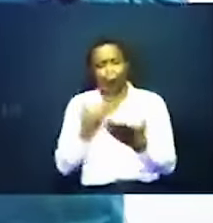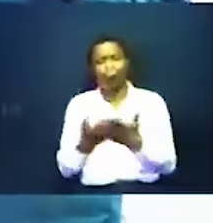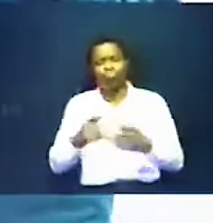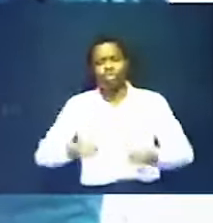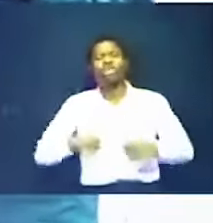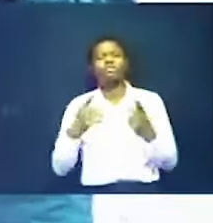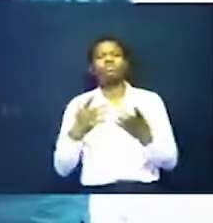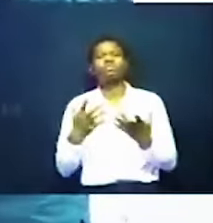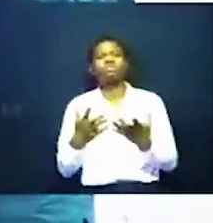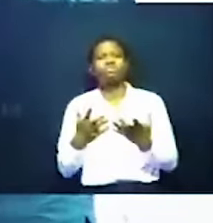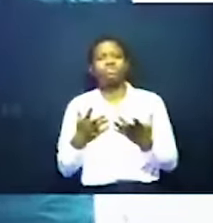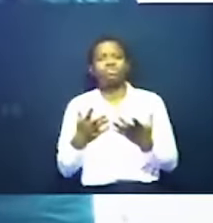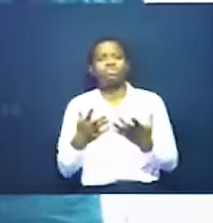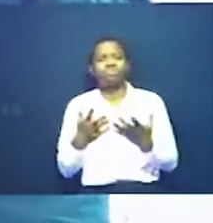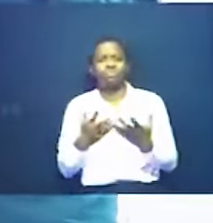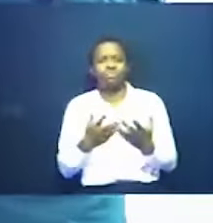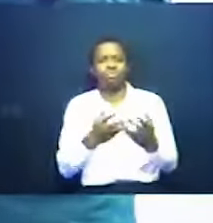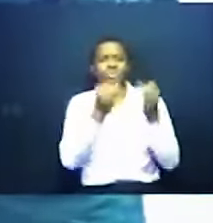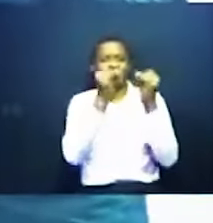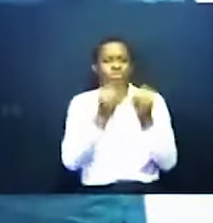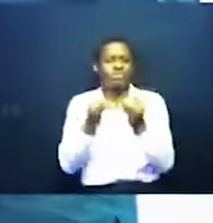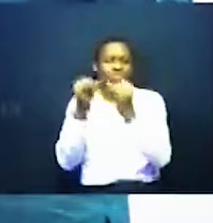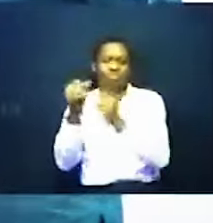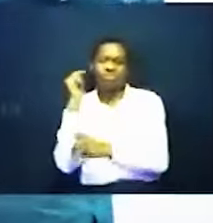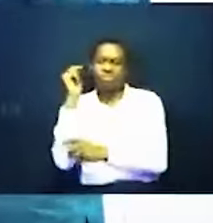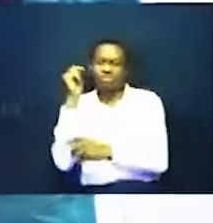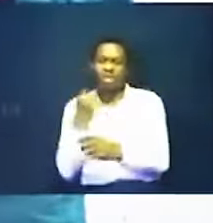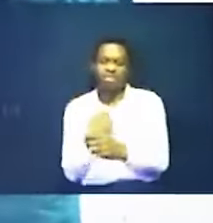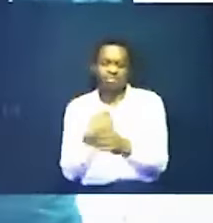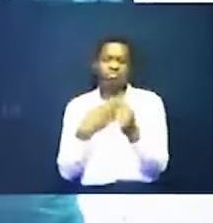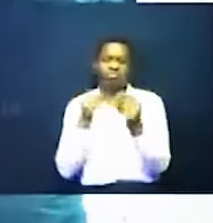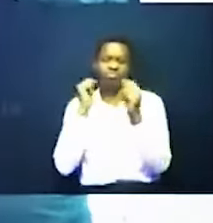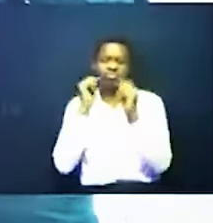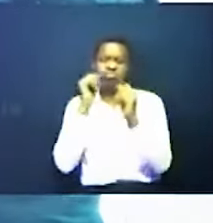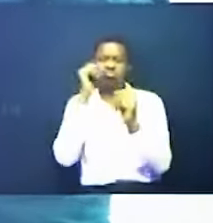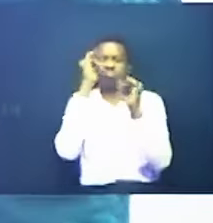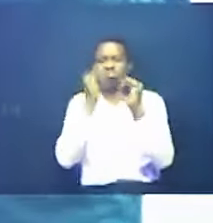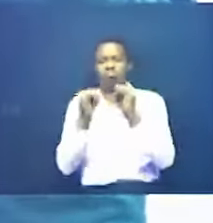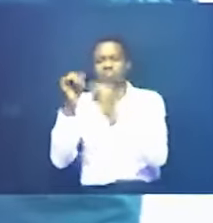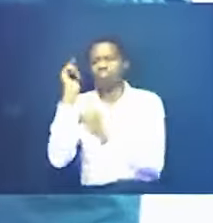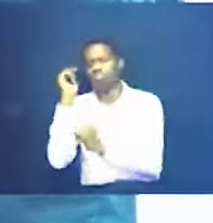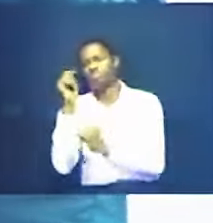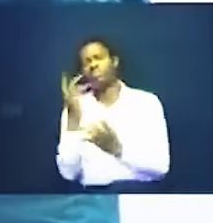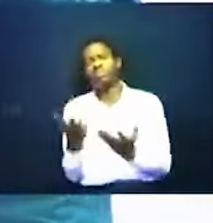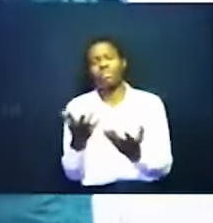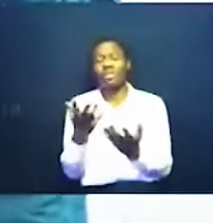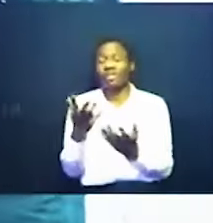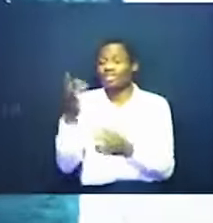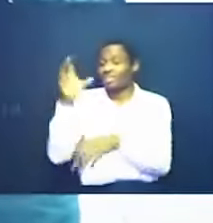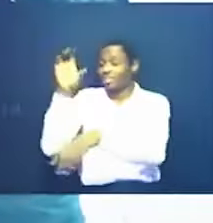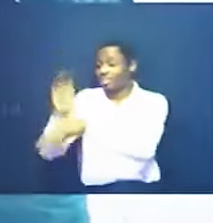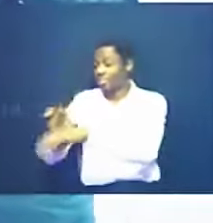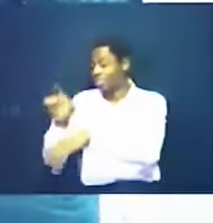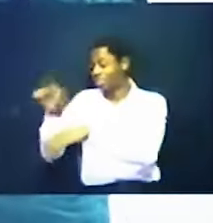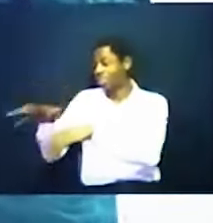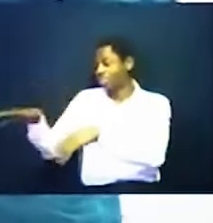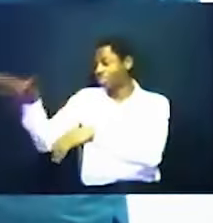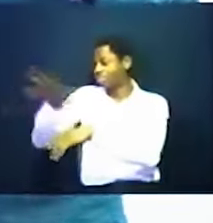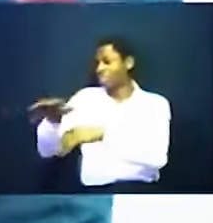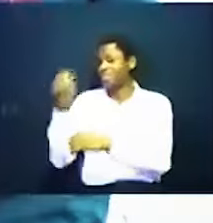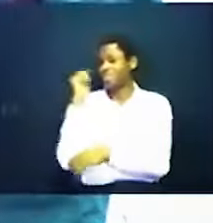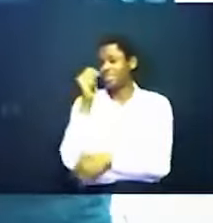Our individual testimonies. And the testimony of the church as a